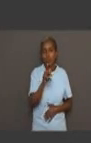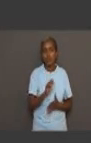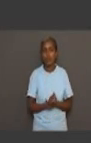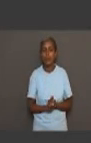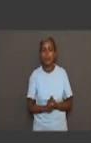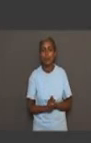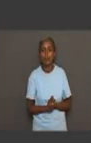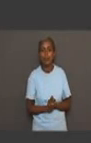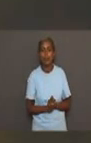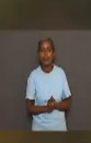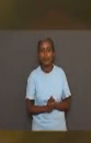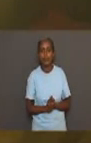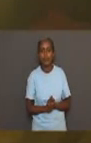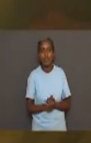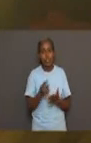is true.